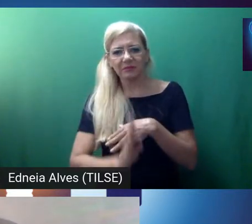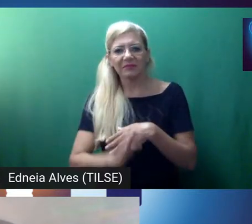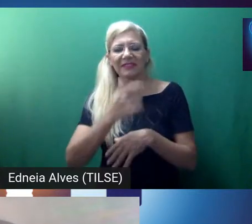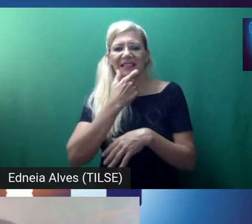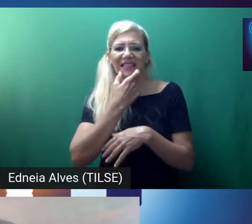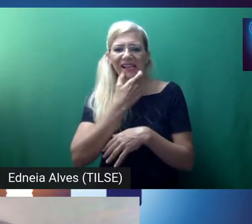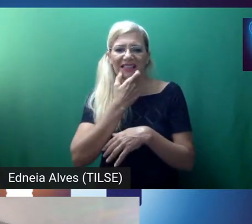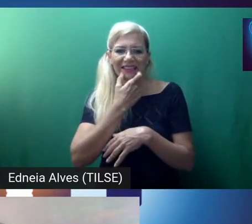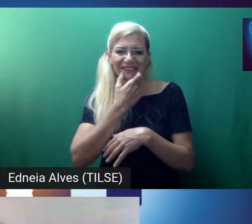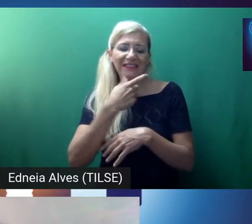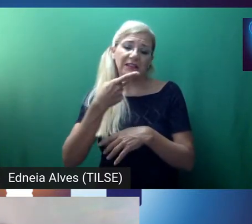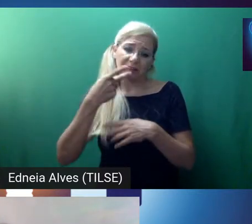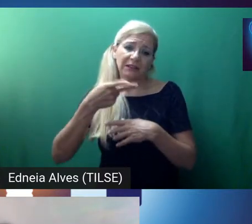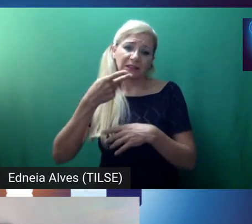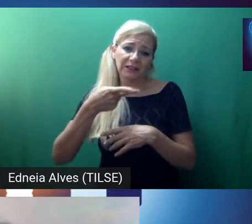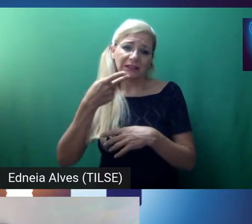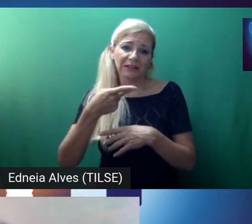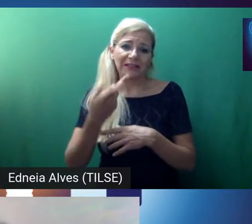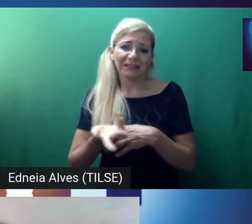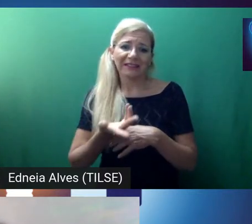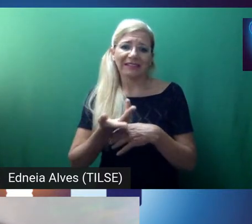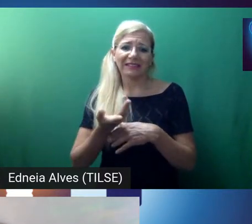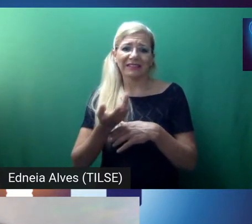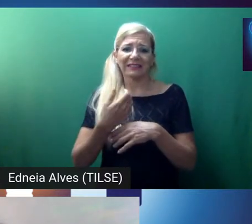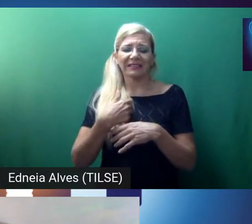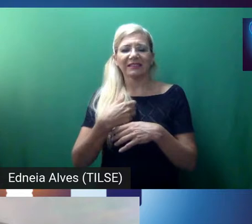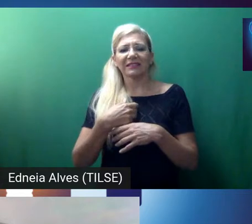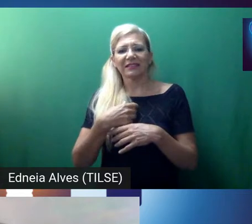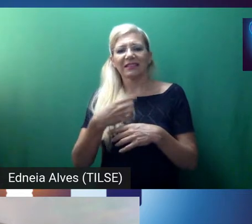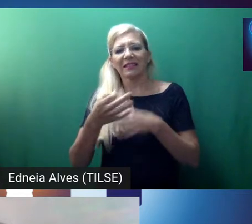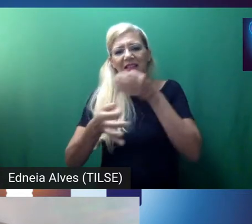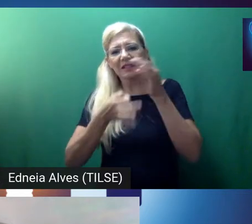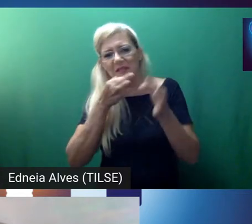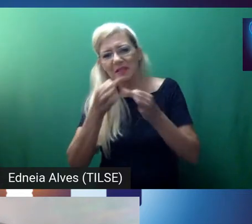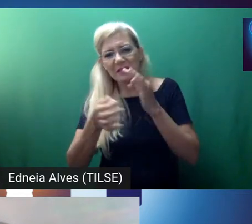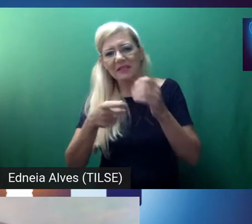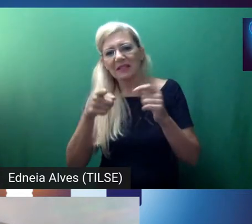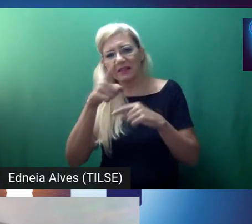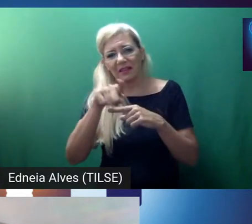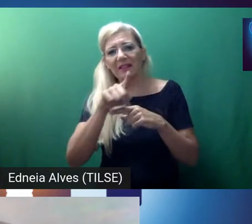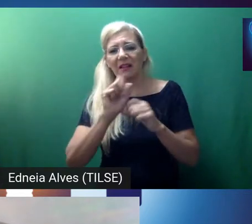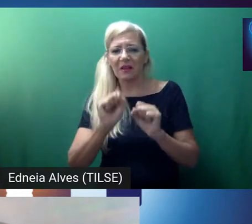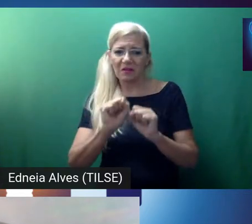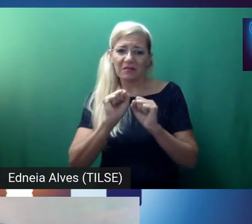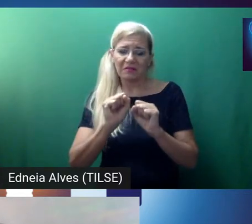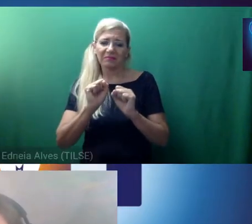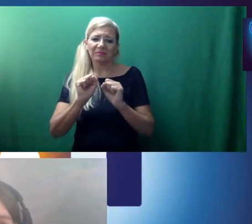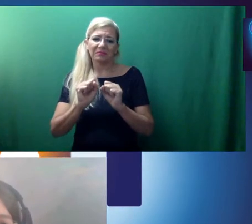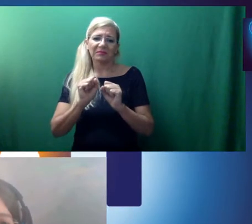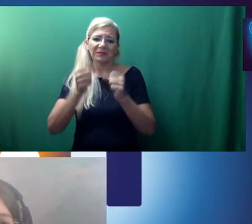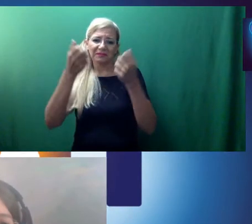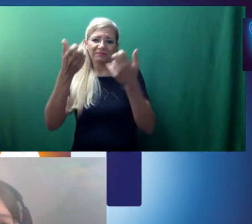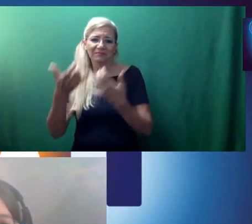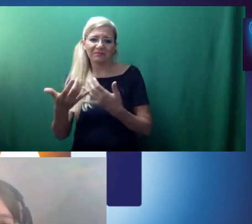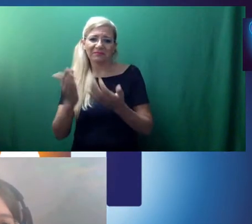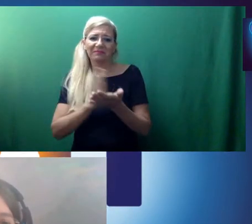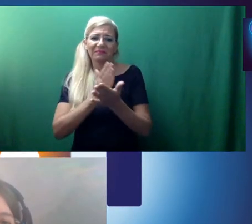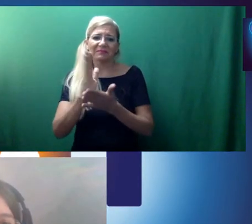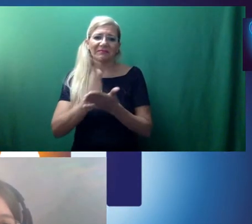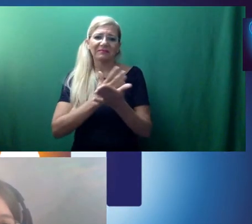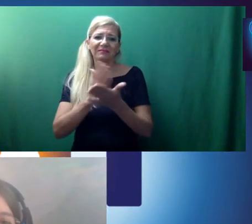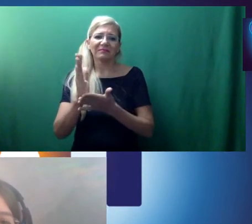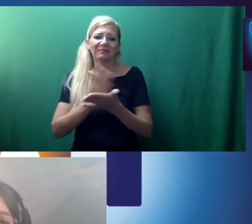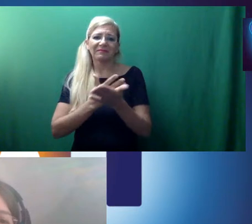Brazilian English. And so I'll bring two last comments so that you can, I'll let you say something, because